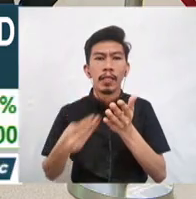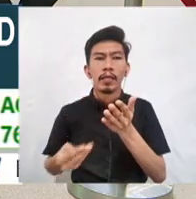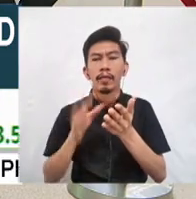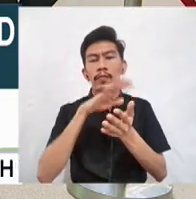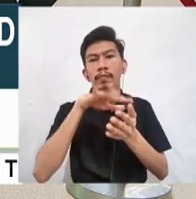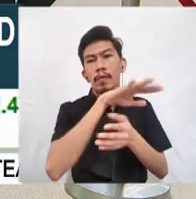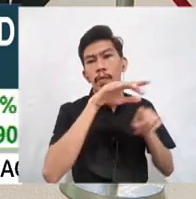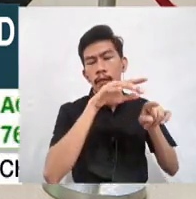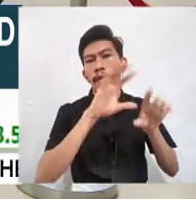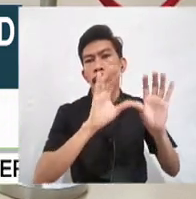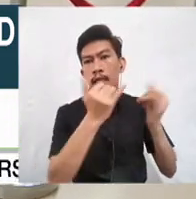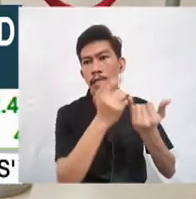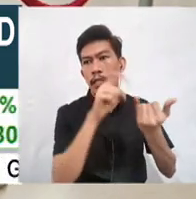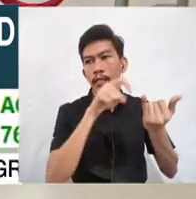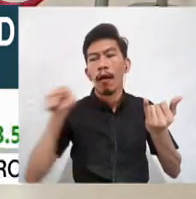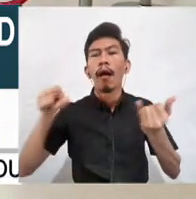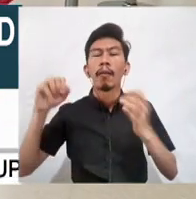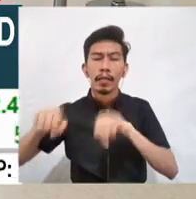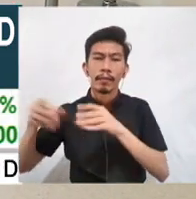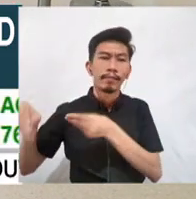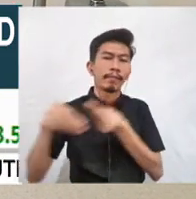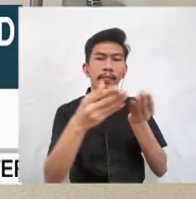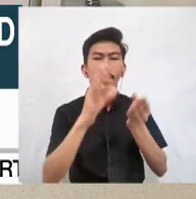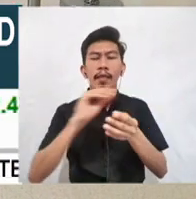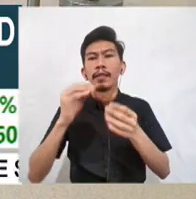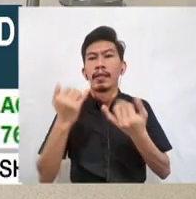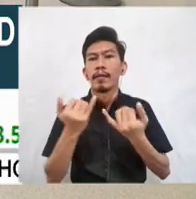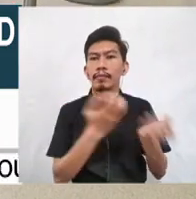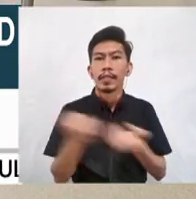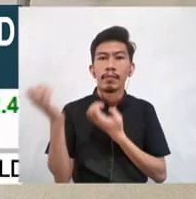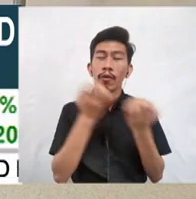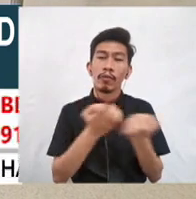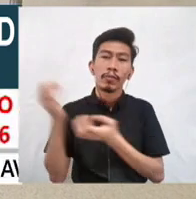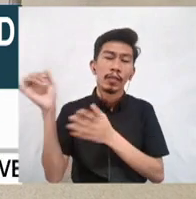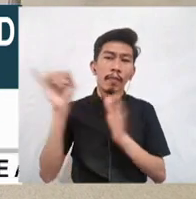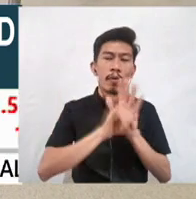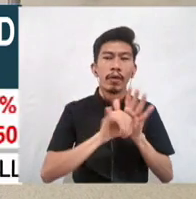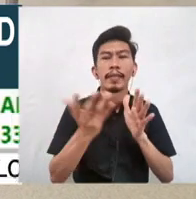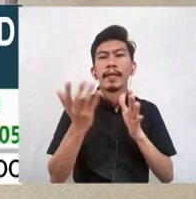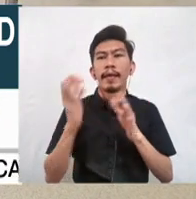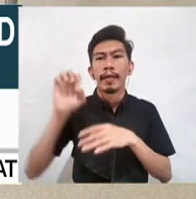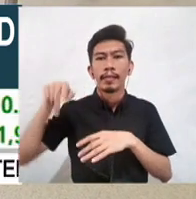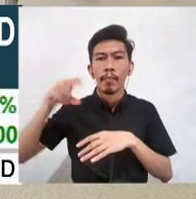investors. Mm-hmm. And then we also have the Import and Export Expo, no? So where we